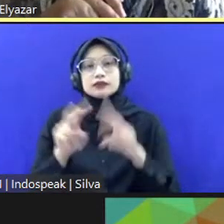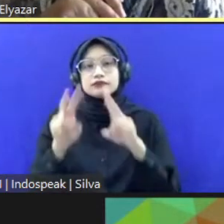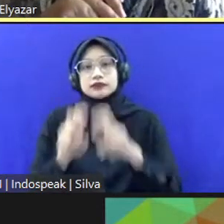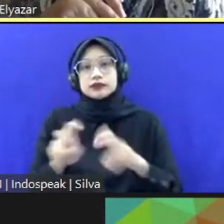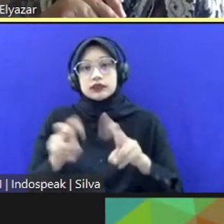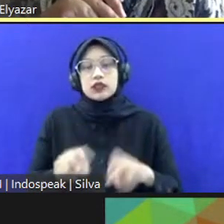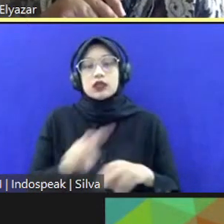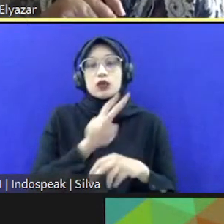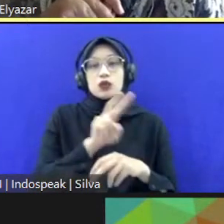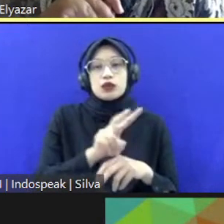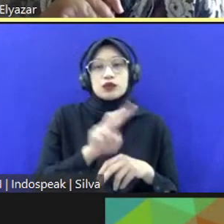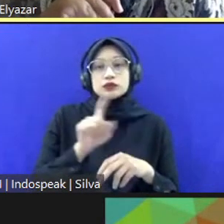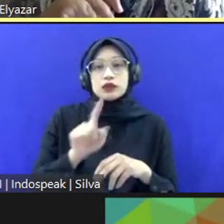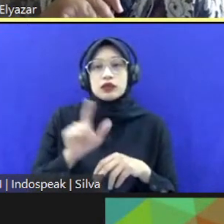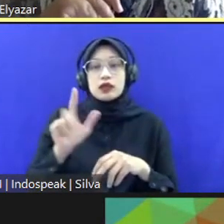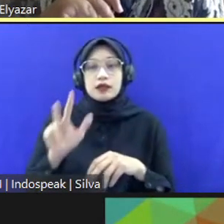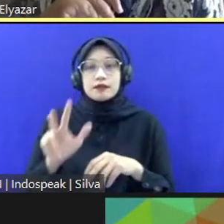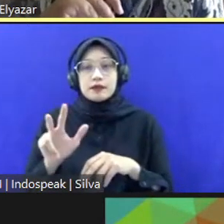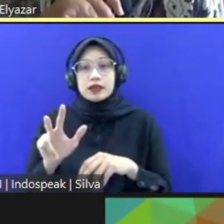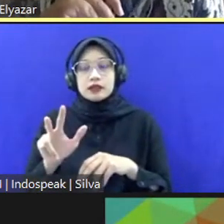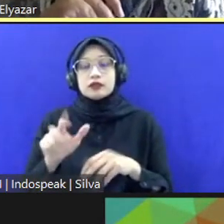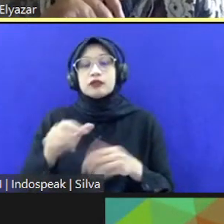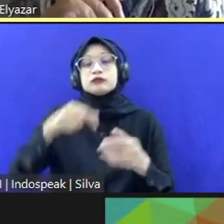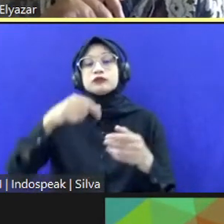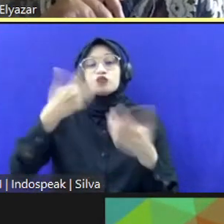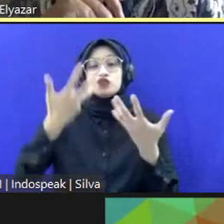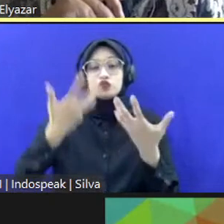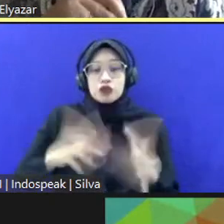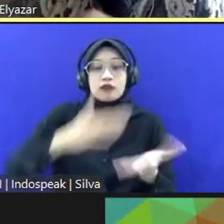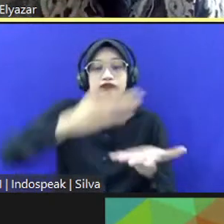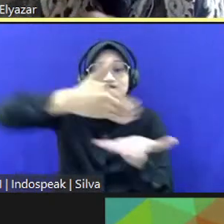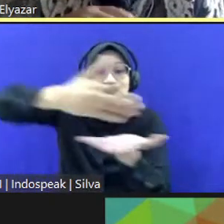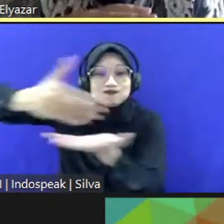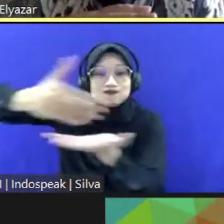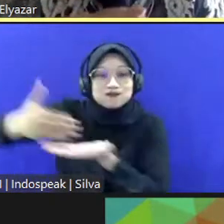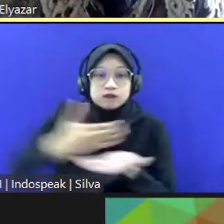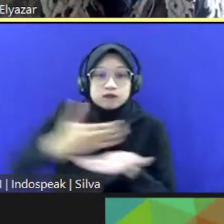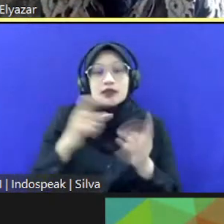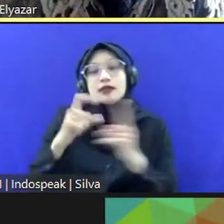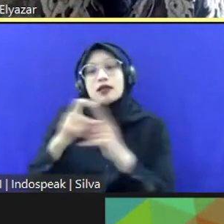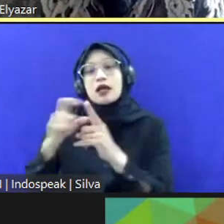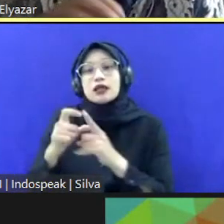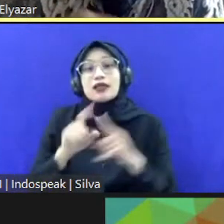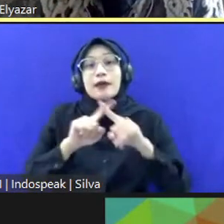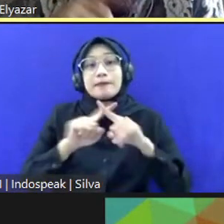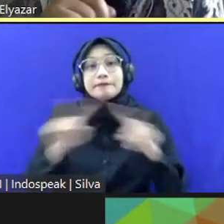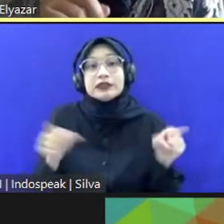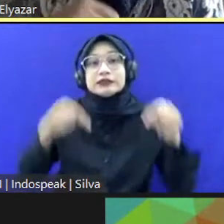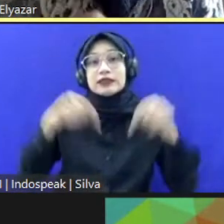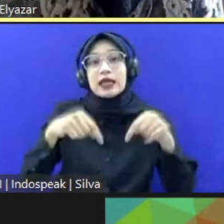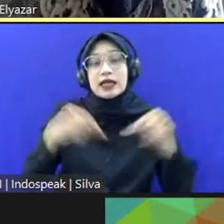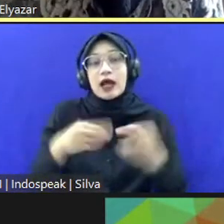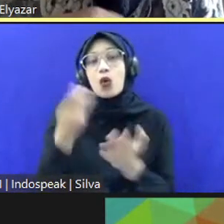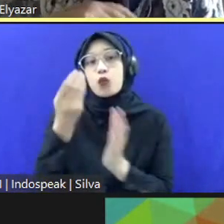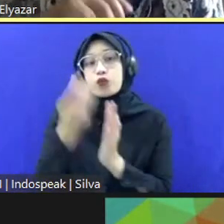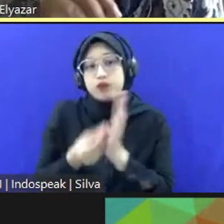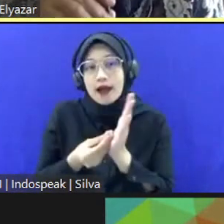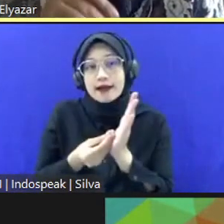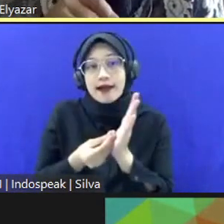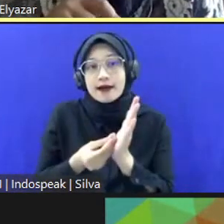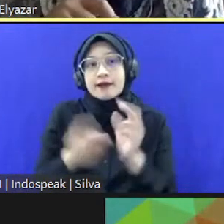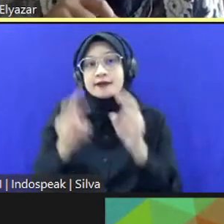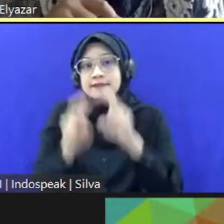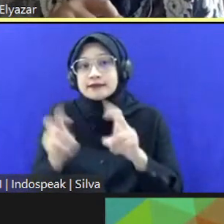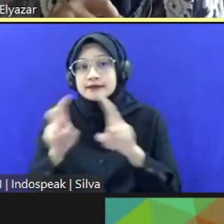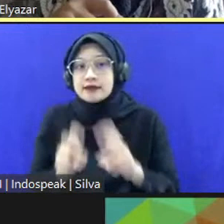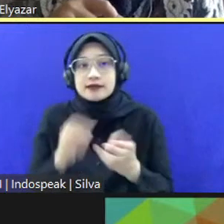Afterward, they had no allocation to expand the vital death registration to other provinces. So that's one thing.